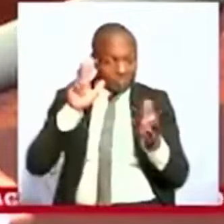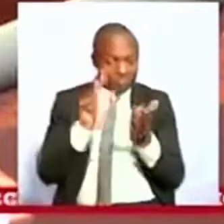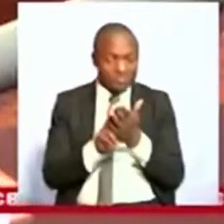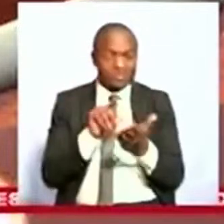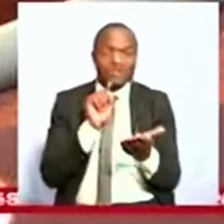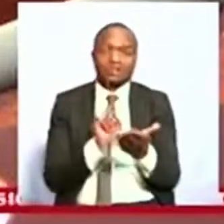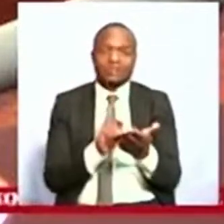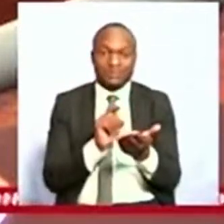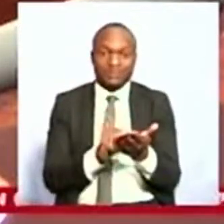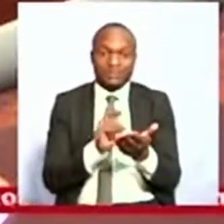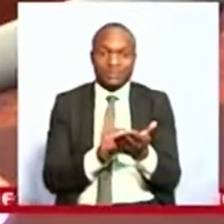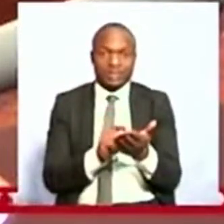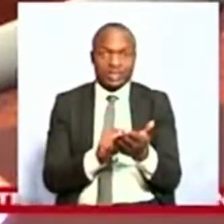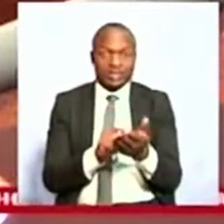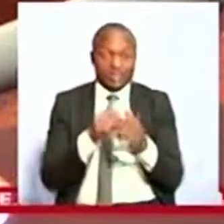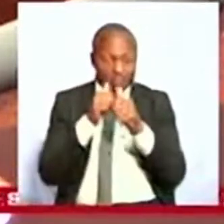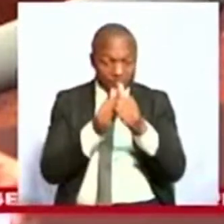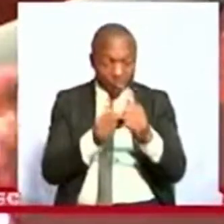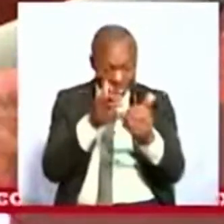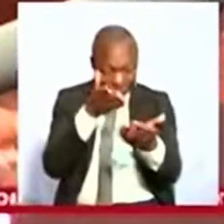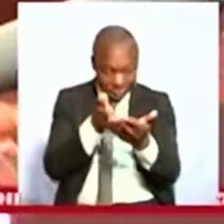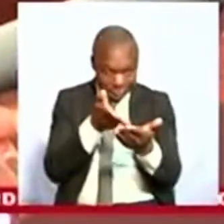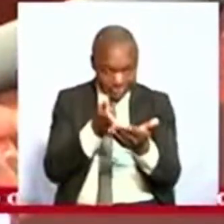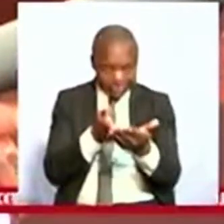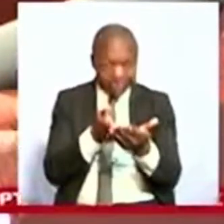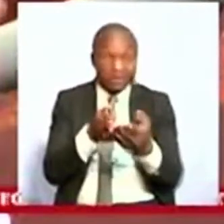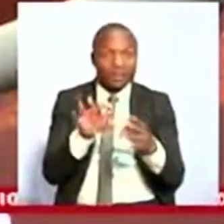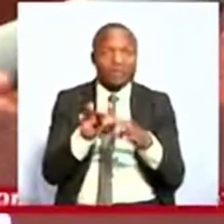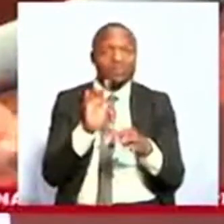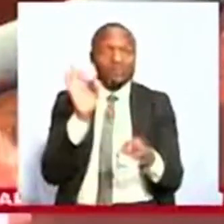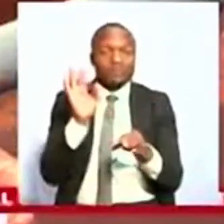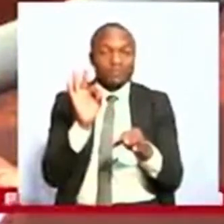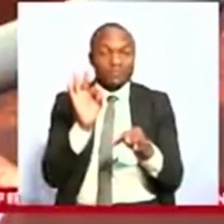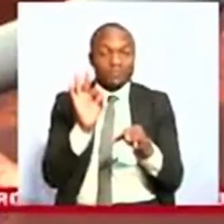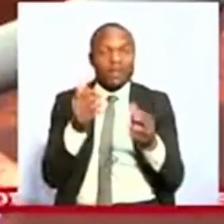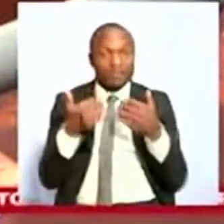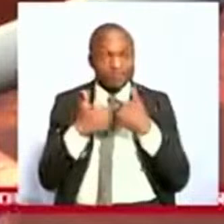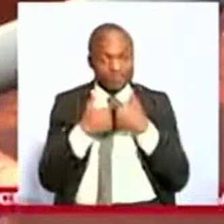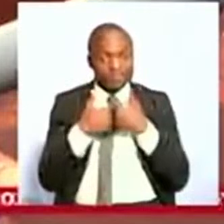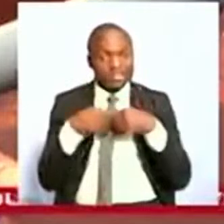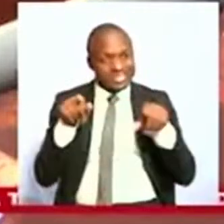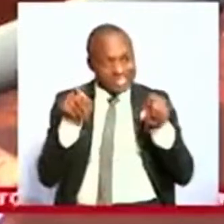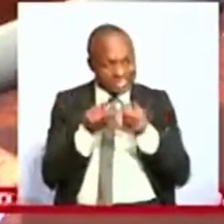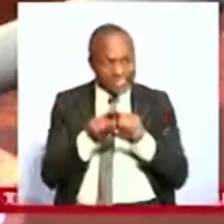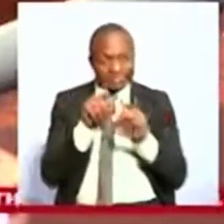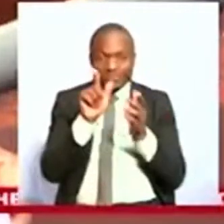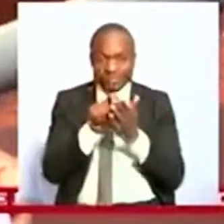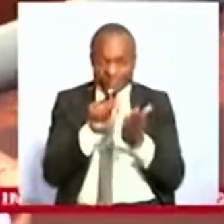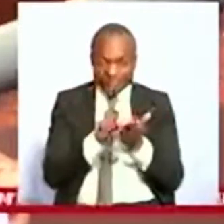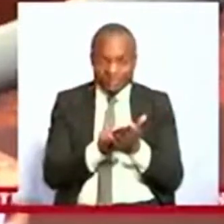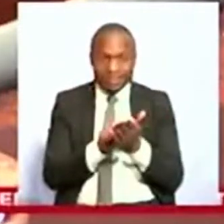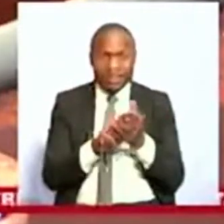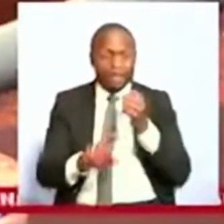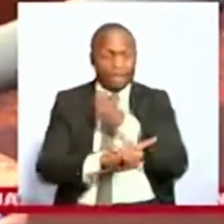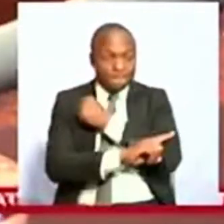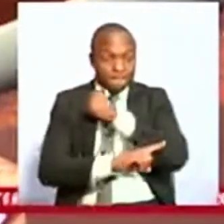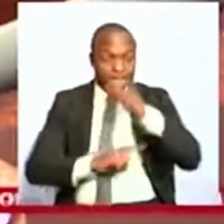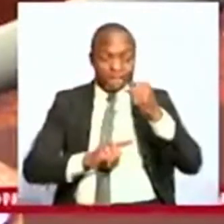a party to it, and we find that we have actually a similar provision in our penal